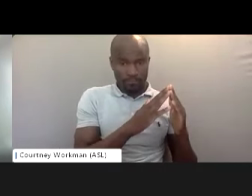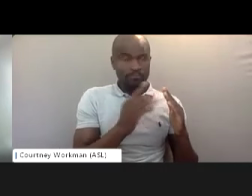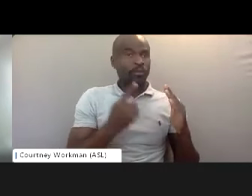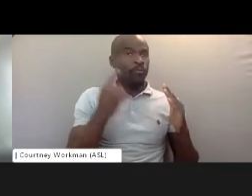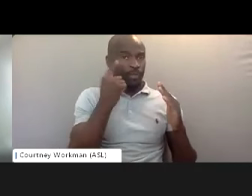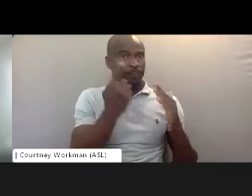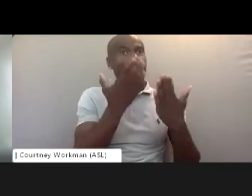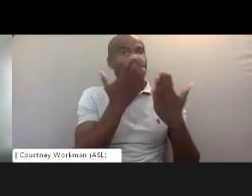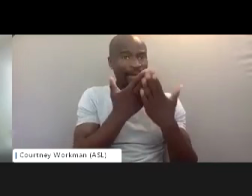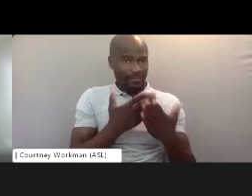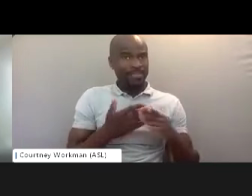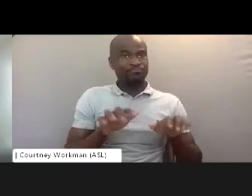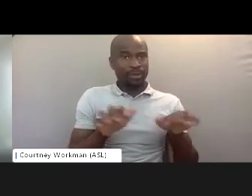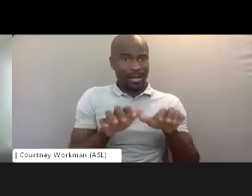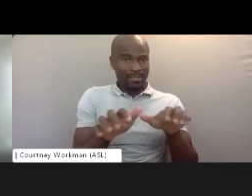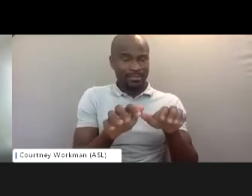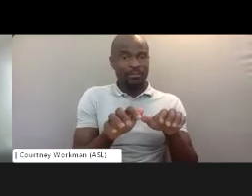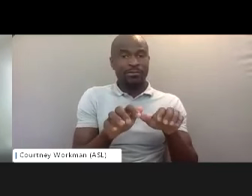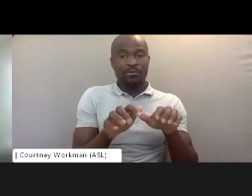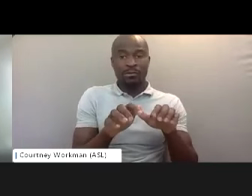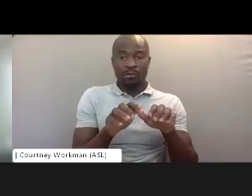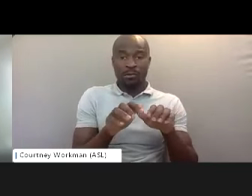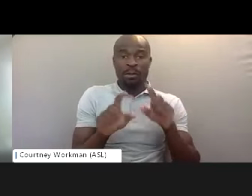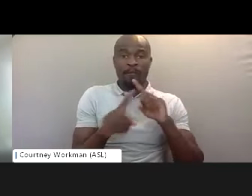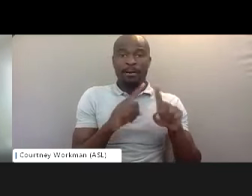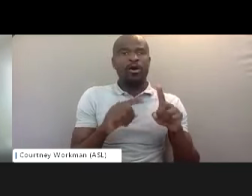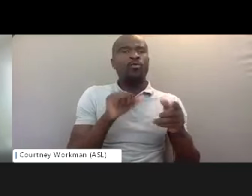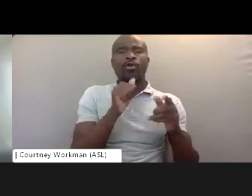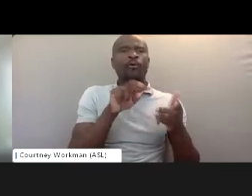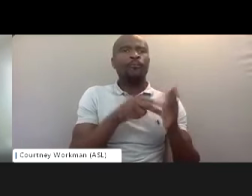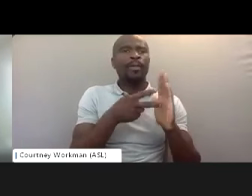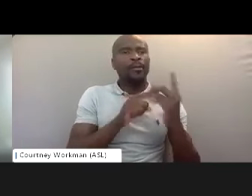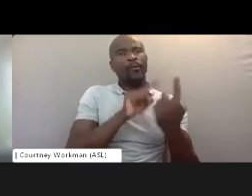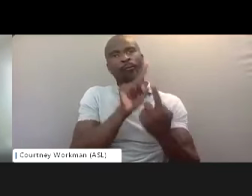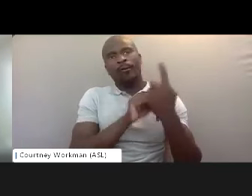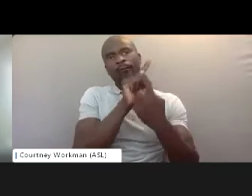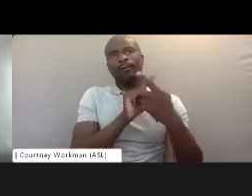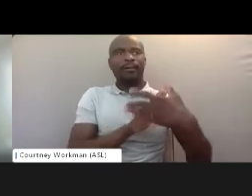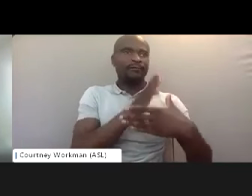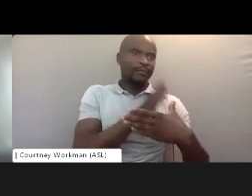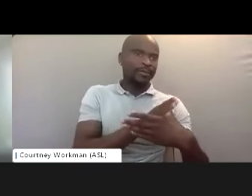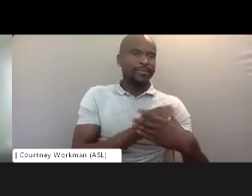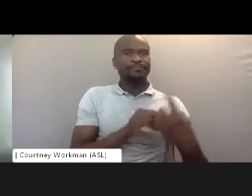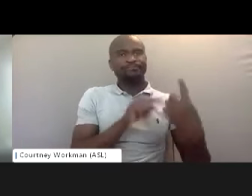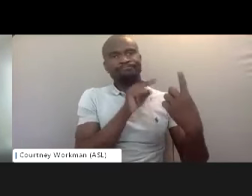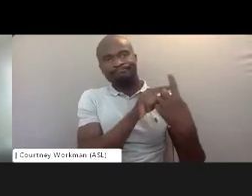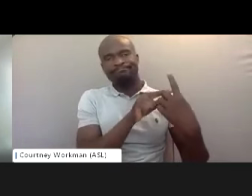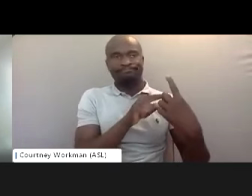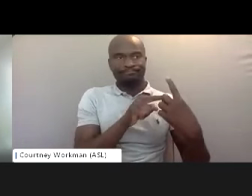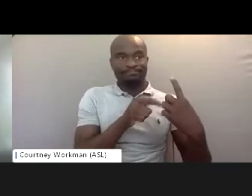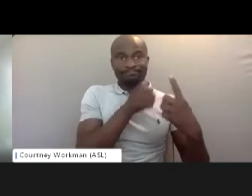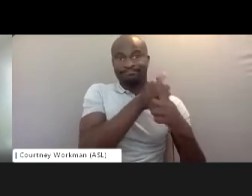practices, but we're not only talking about one-on-one therapeutic intervention where someone's going to go into